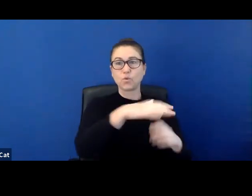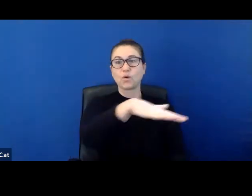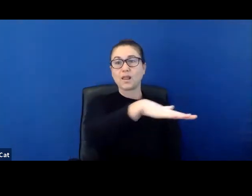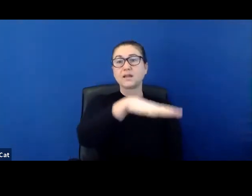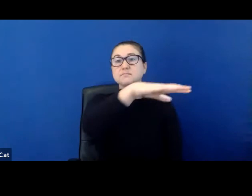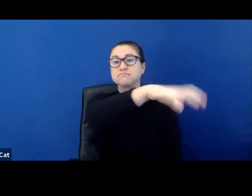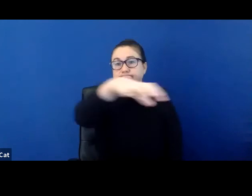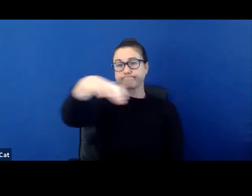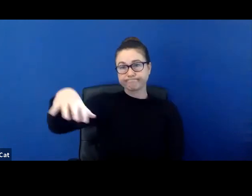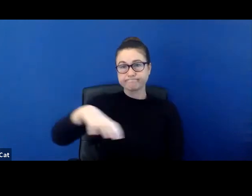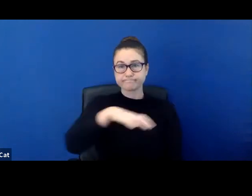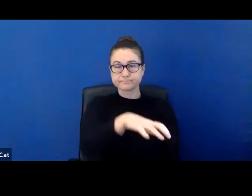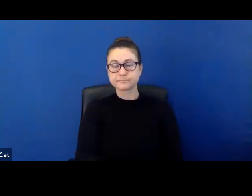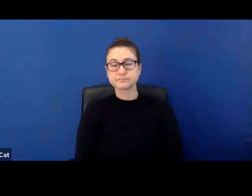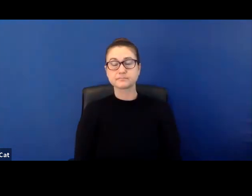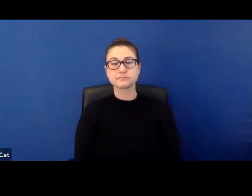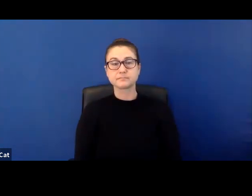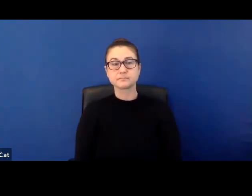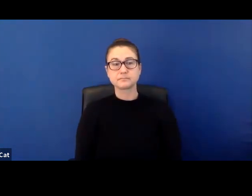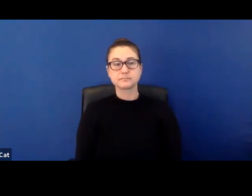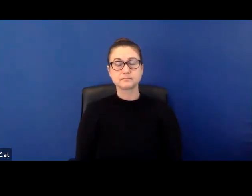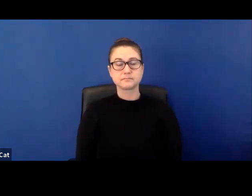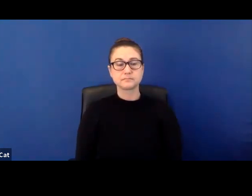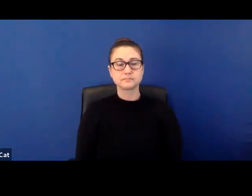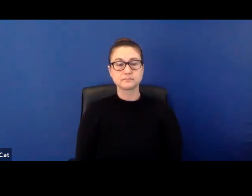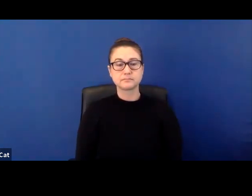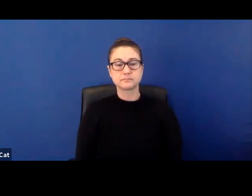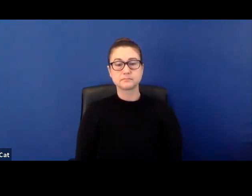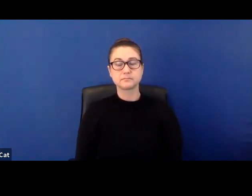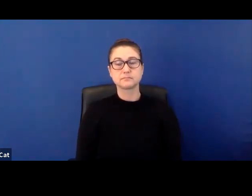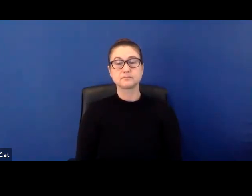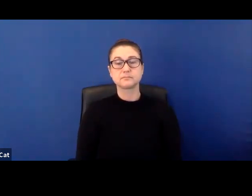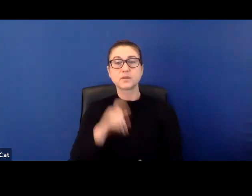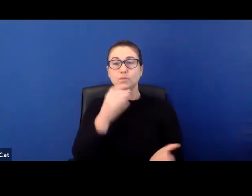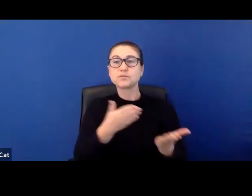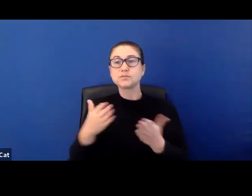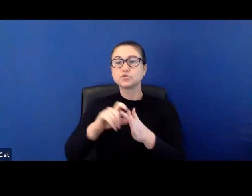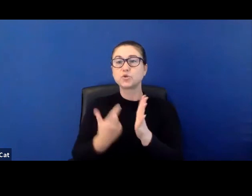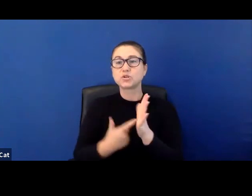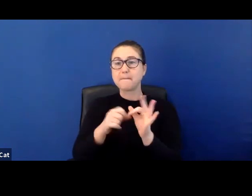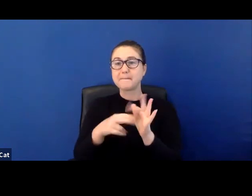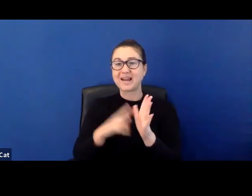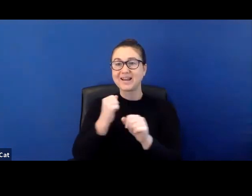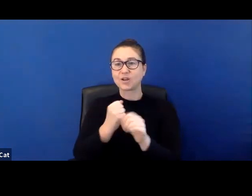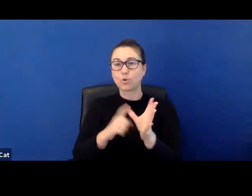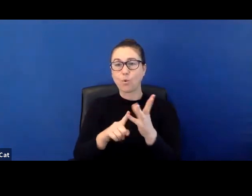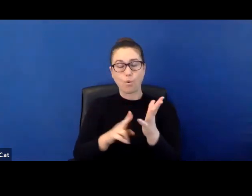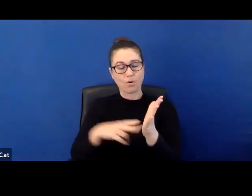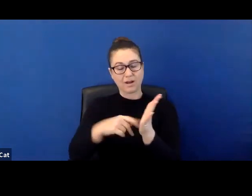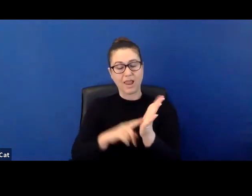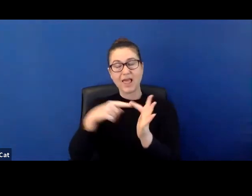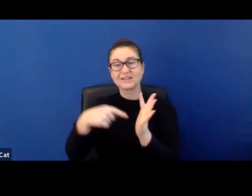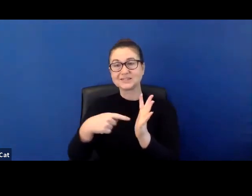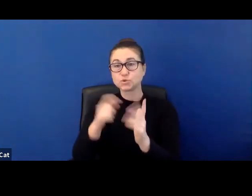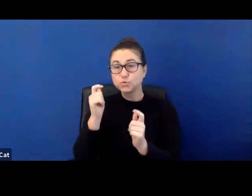on. I'm going to hand over to my colleague, Dr. Ben Gauntlett, in a moment. But I just want to mention a couple of other